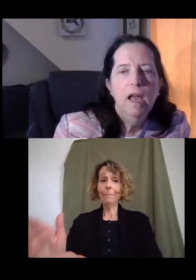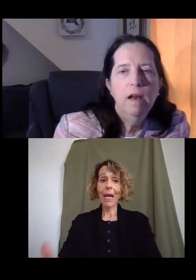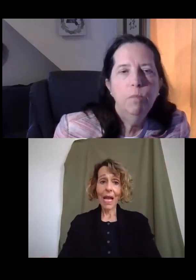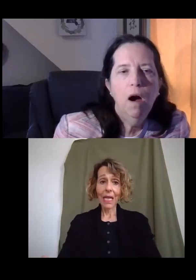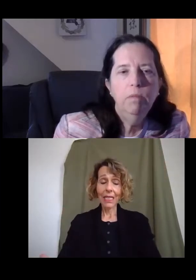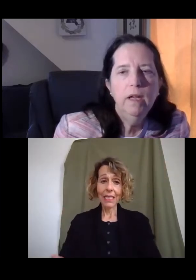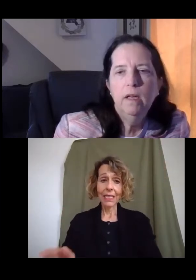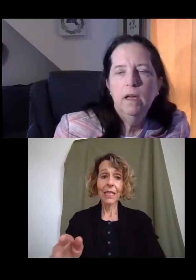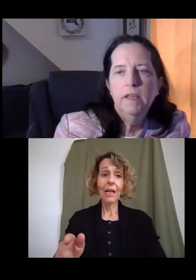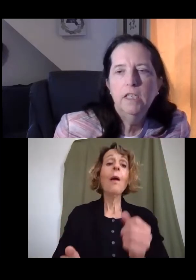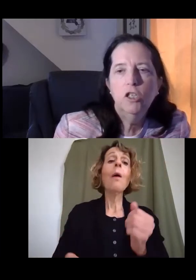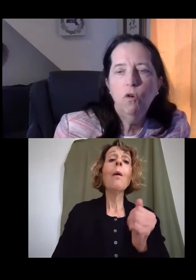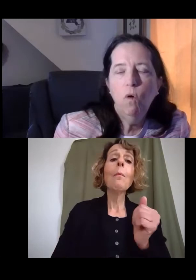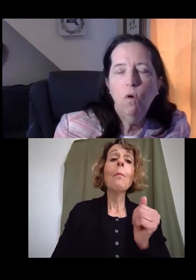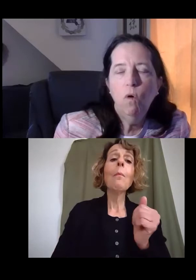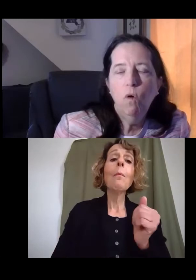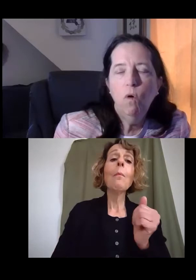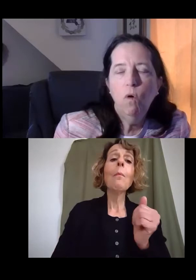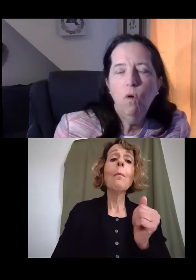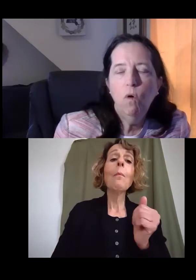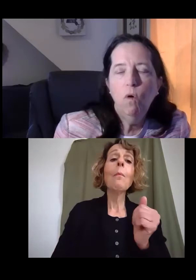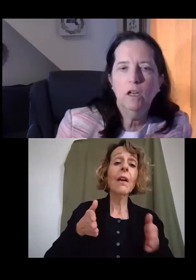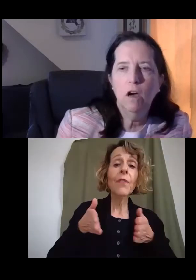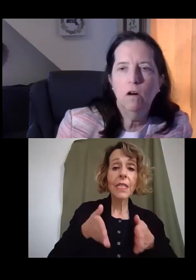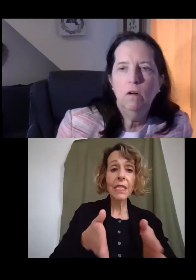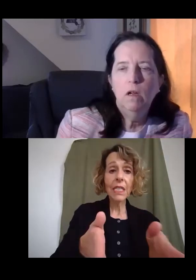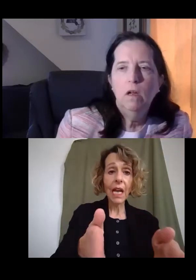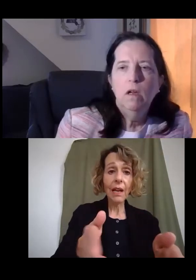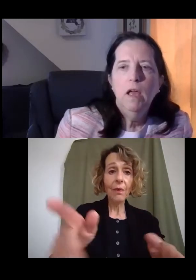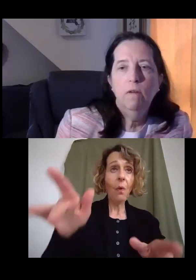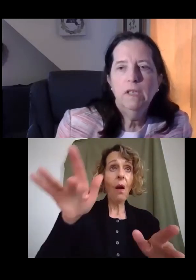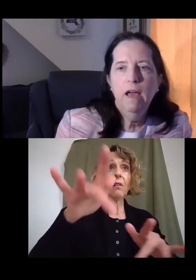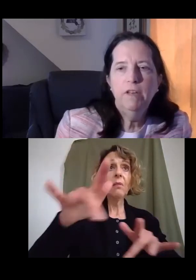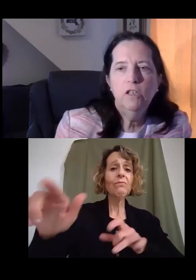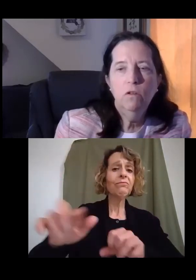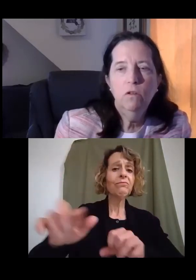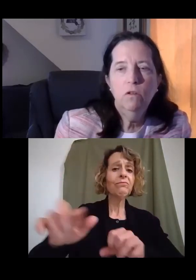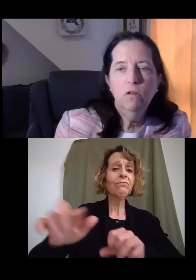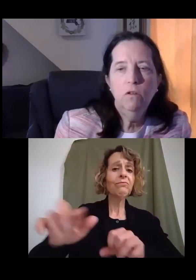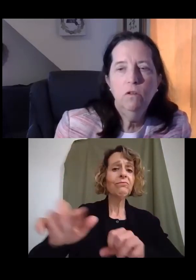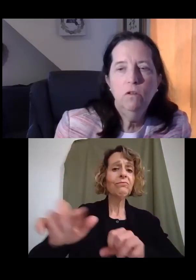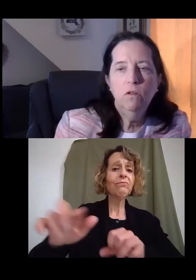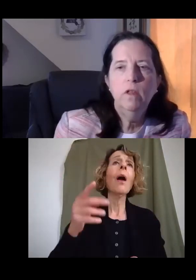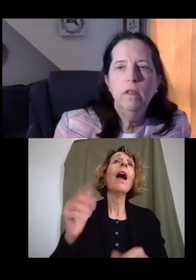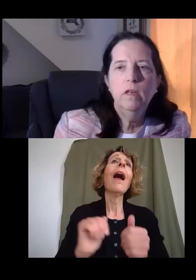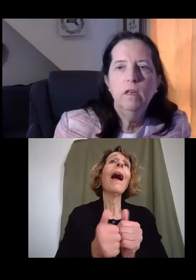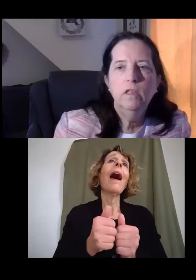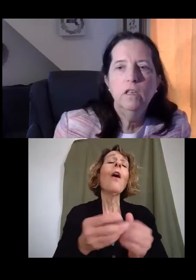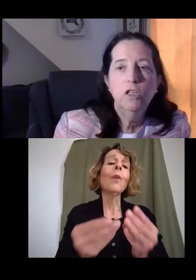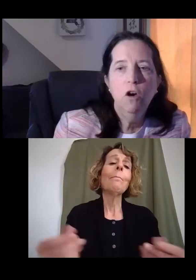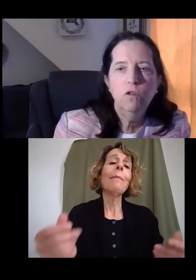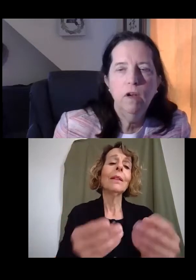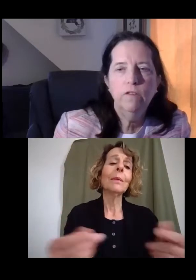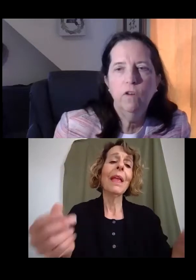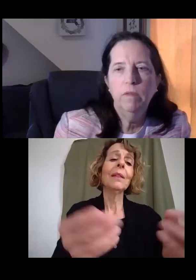melting, and probably this storm maybe weeks ago, and it was a heavy snowstorm. So